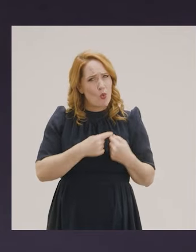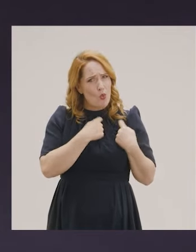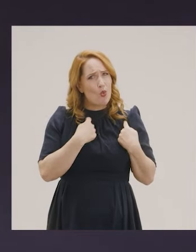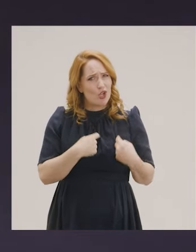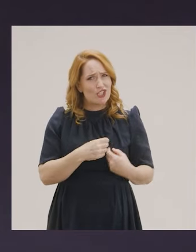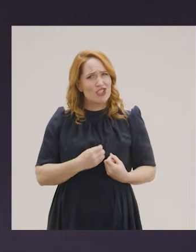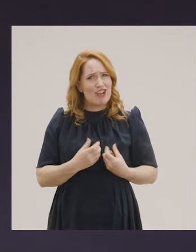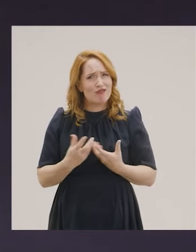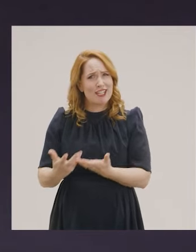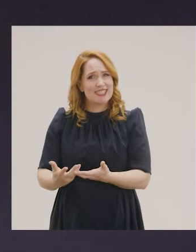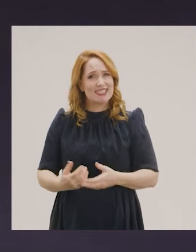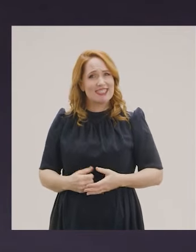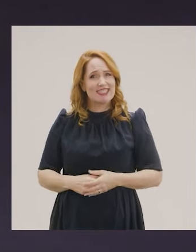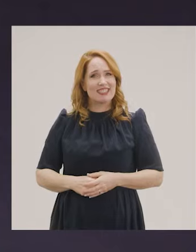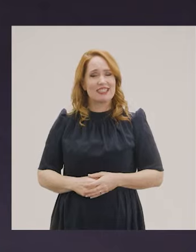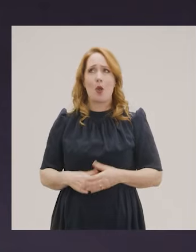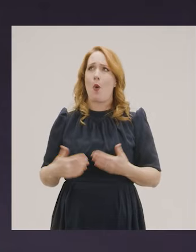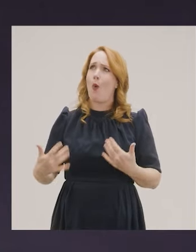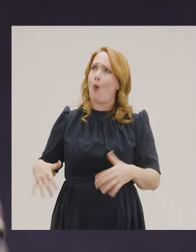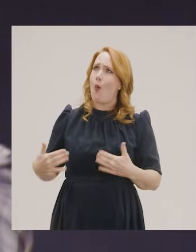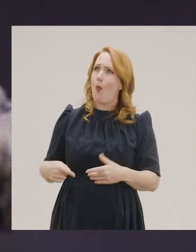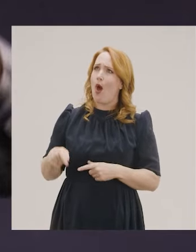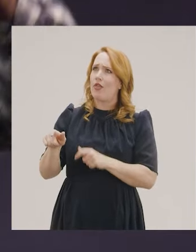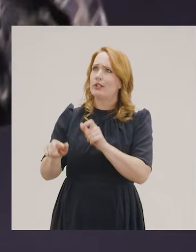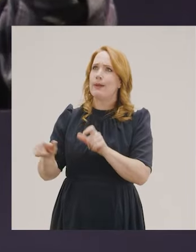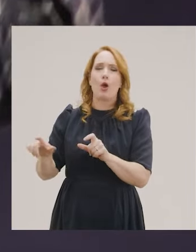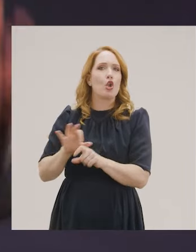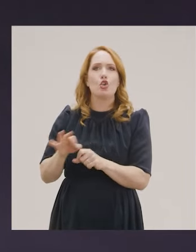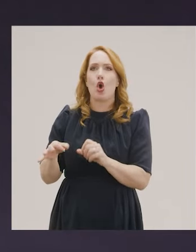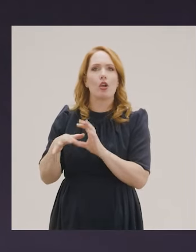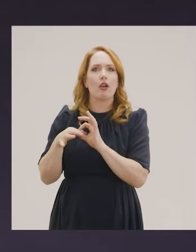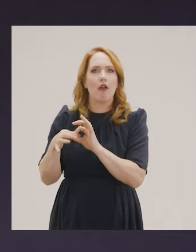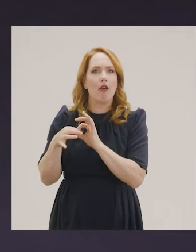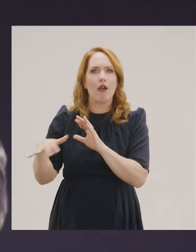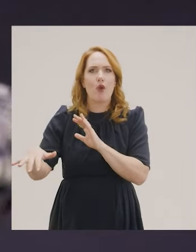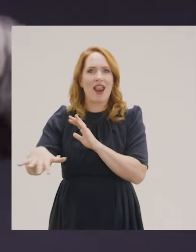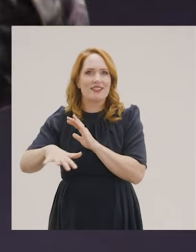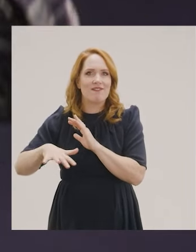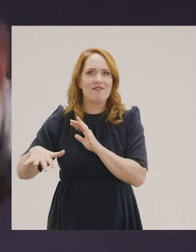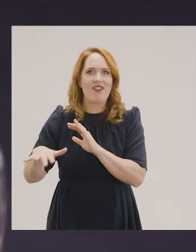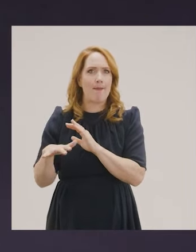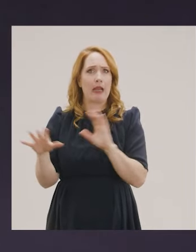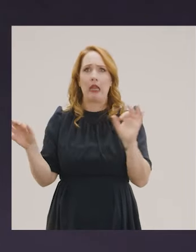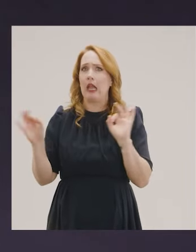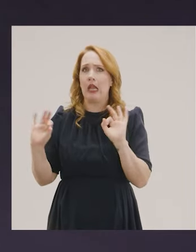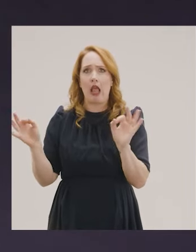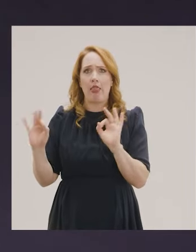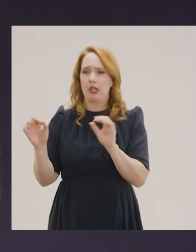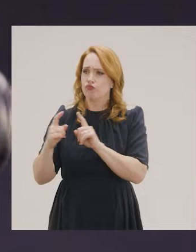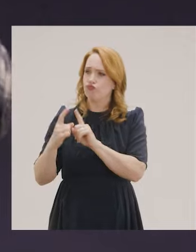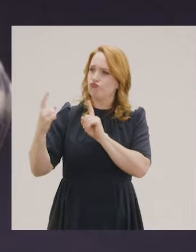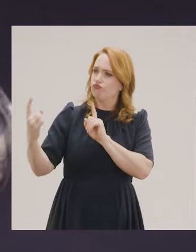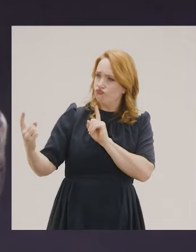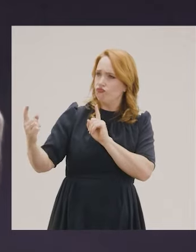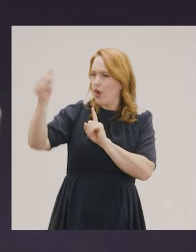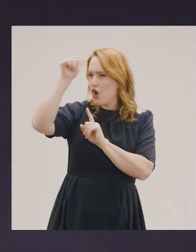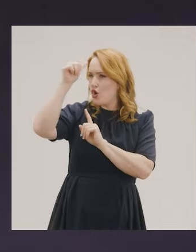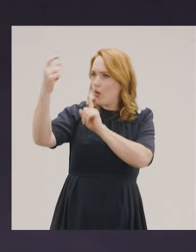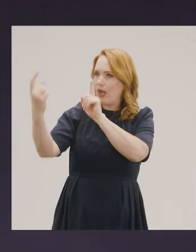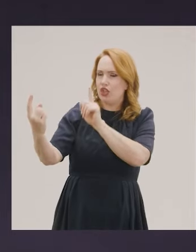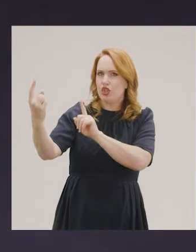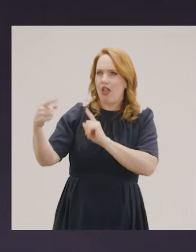that generous? Isn't that generous? Like, these are people that are not their family, they're not their relatives, they're just